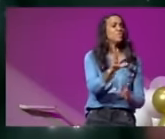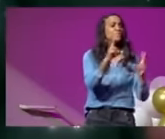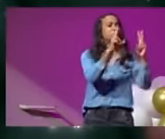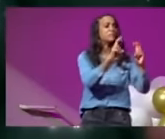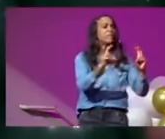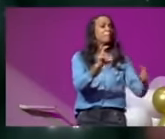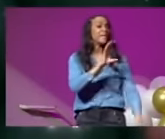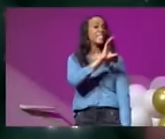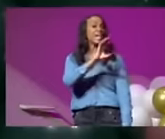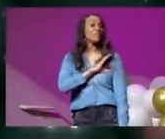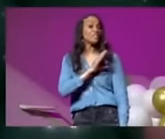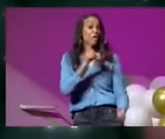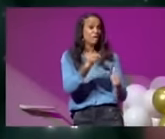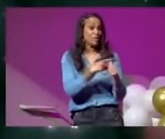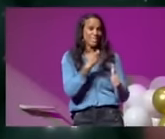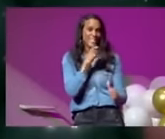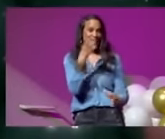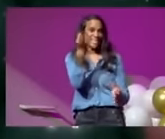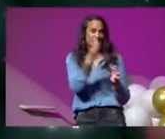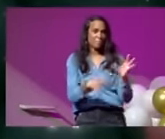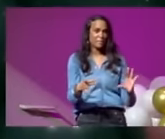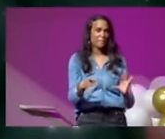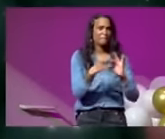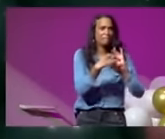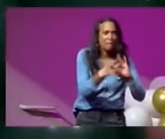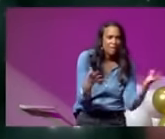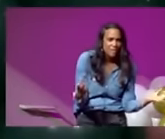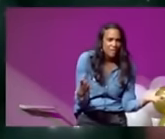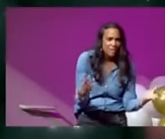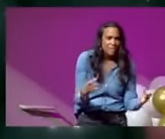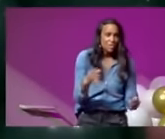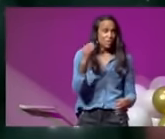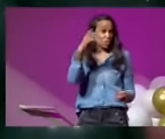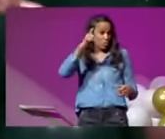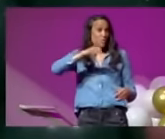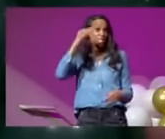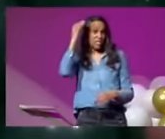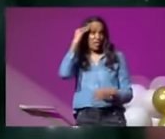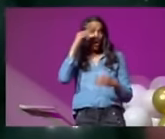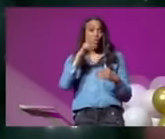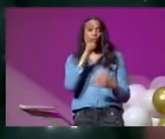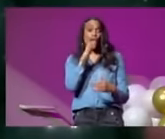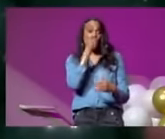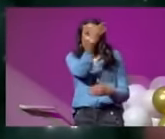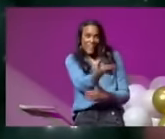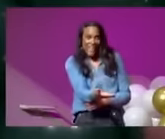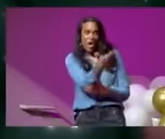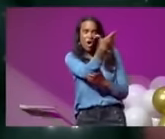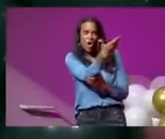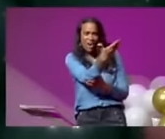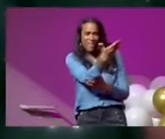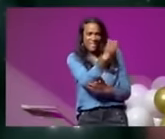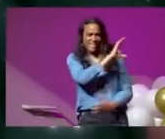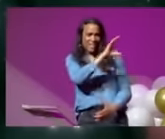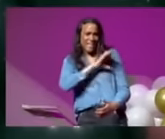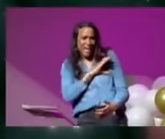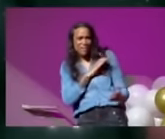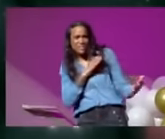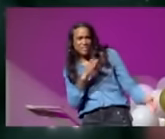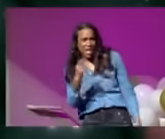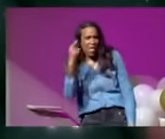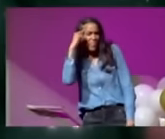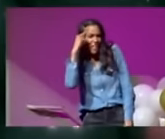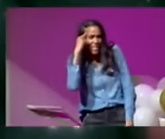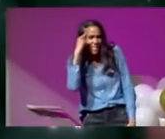character. Look beyond what they drive to find out what's driving them. Look beyond what they have and